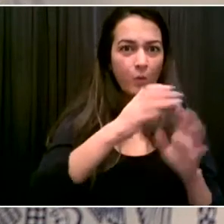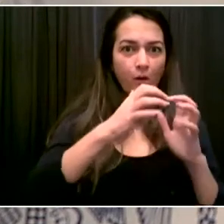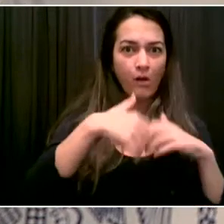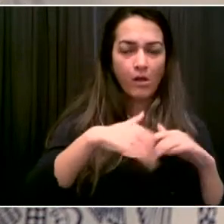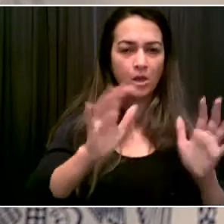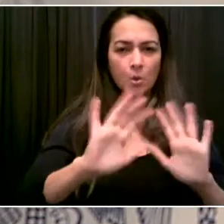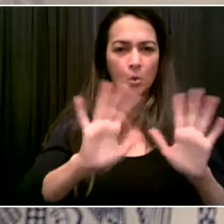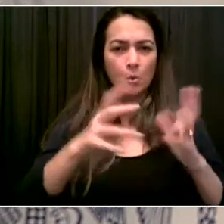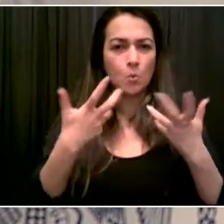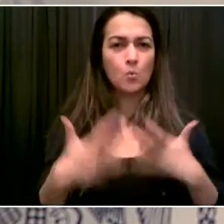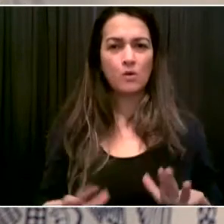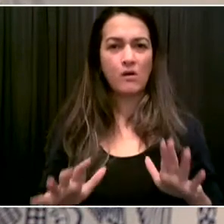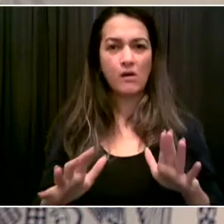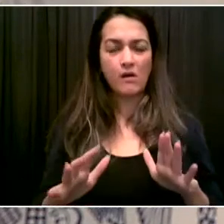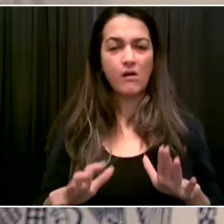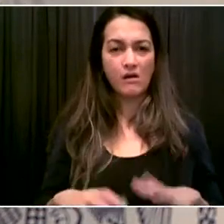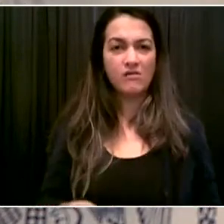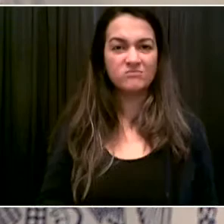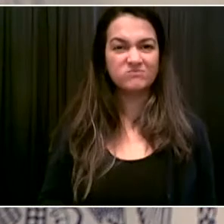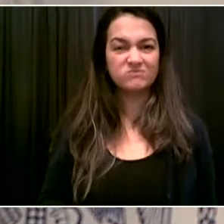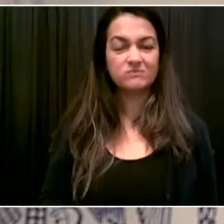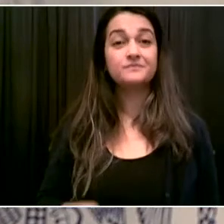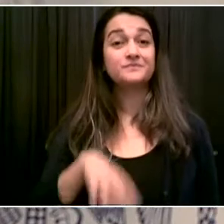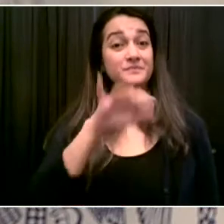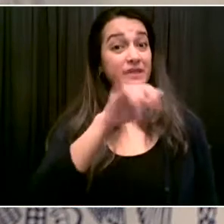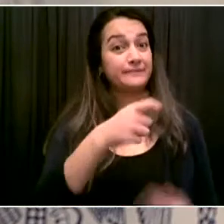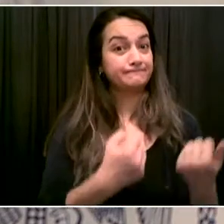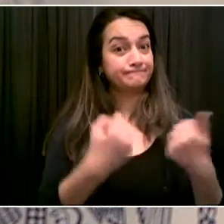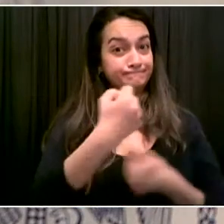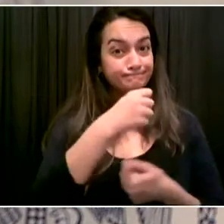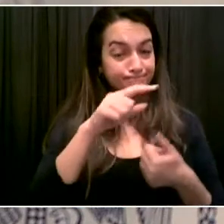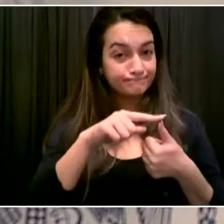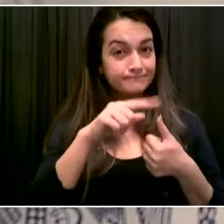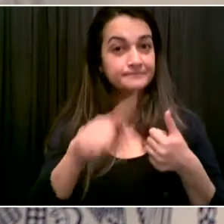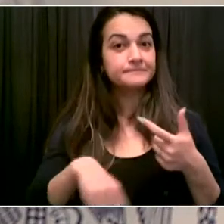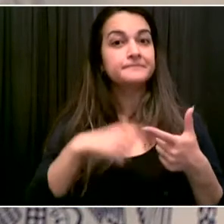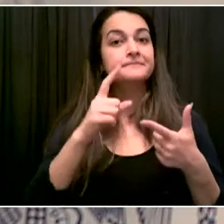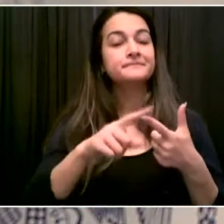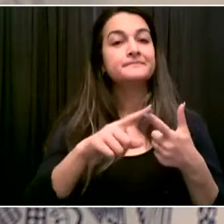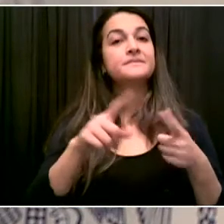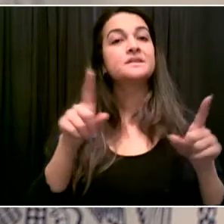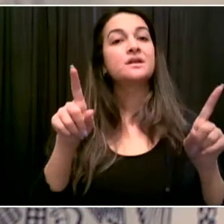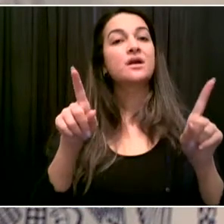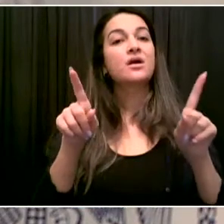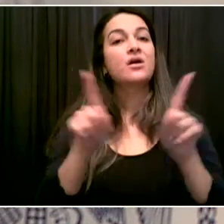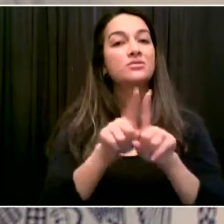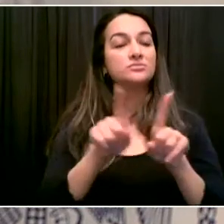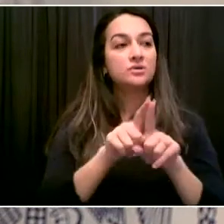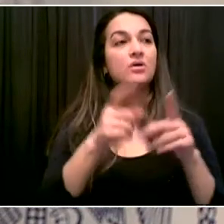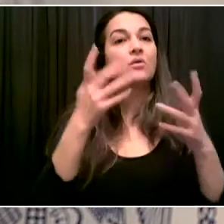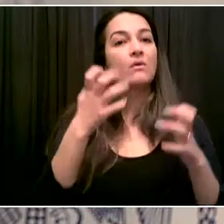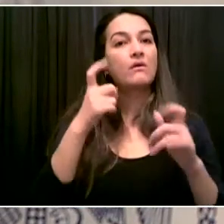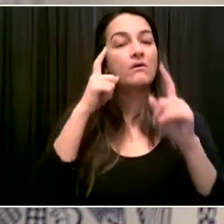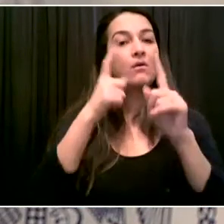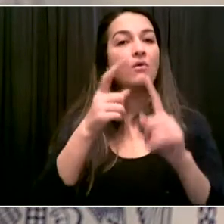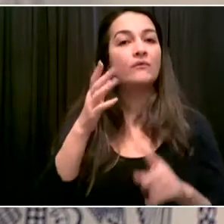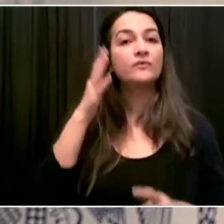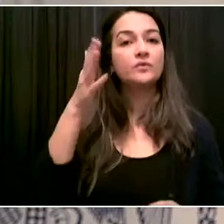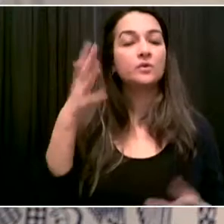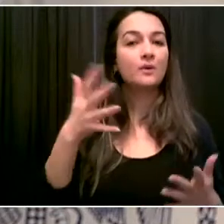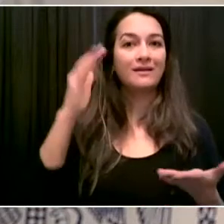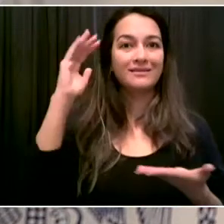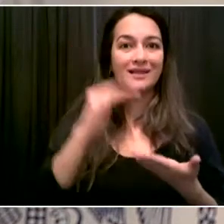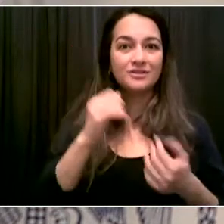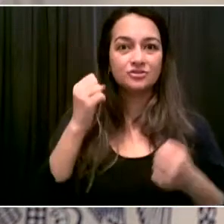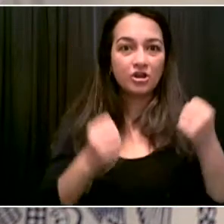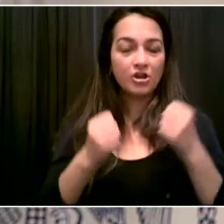common ground is the future should mean less and less car ownership, more and more mass transit, less and less use